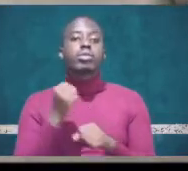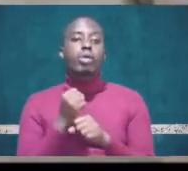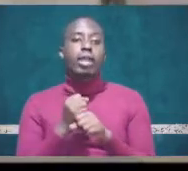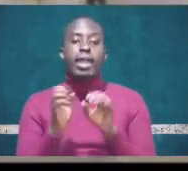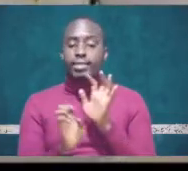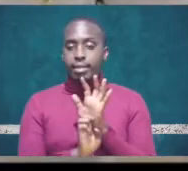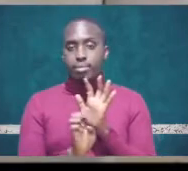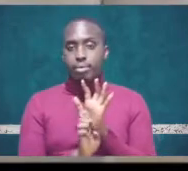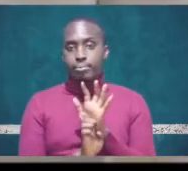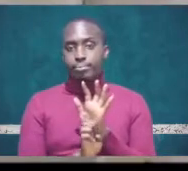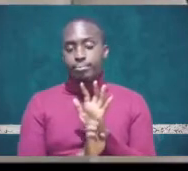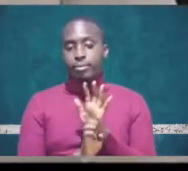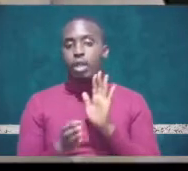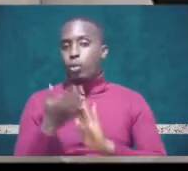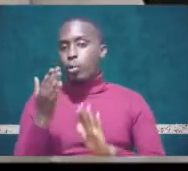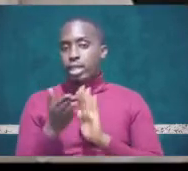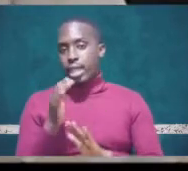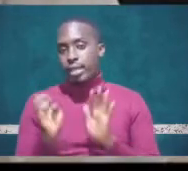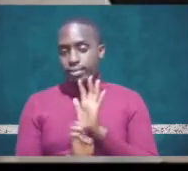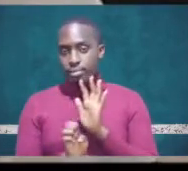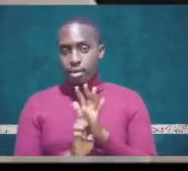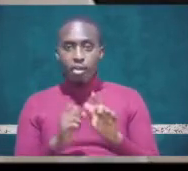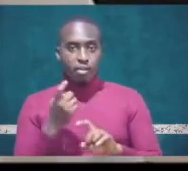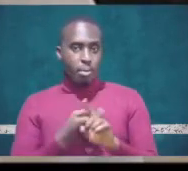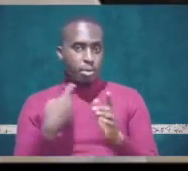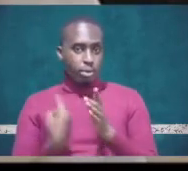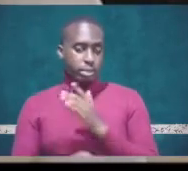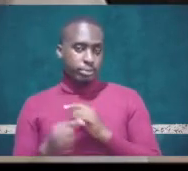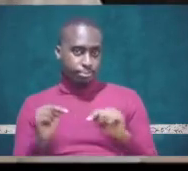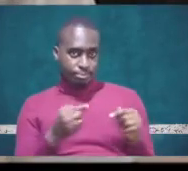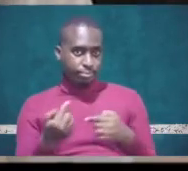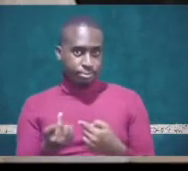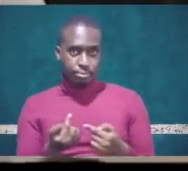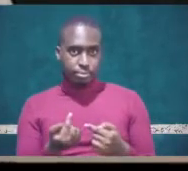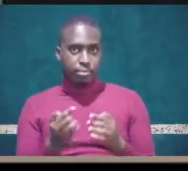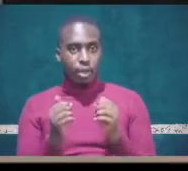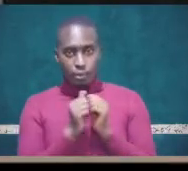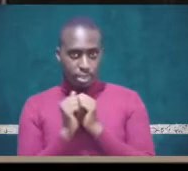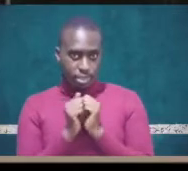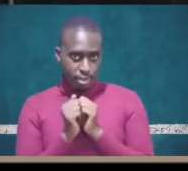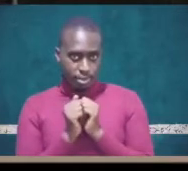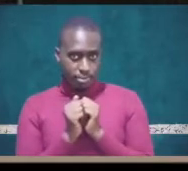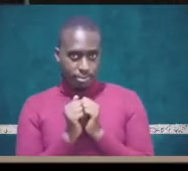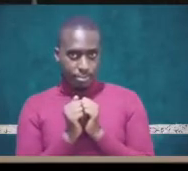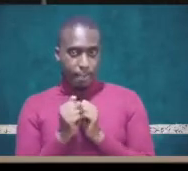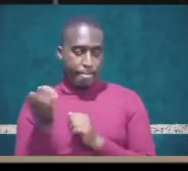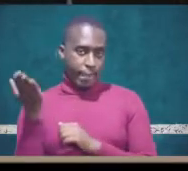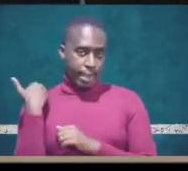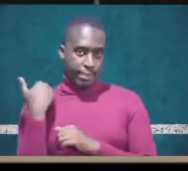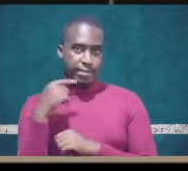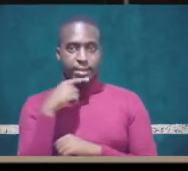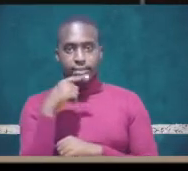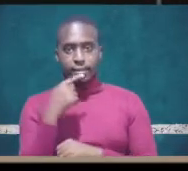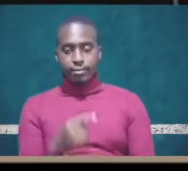example, the quick example from what we have discussed within the last